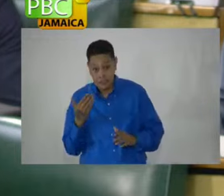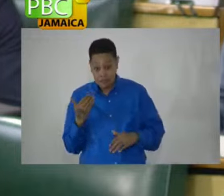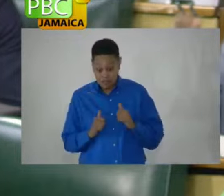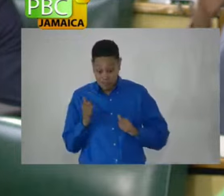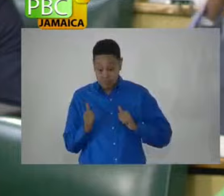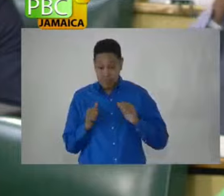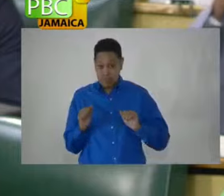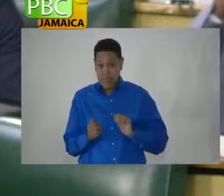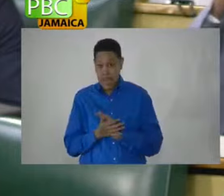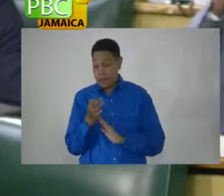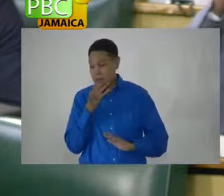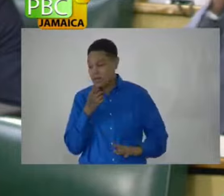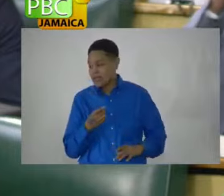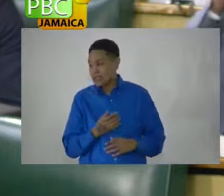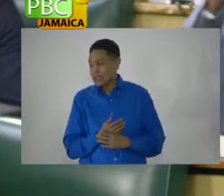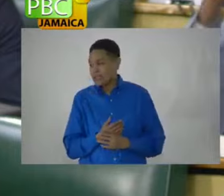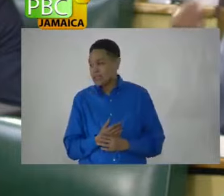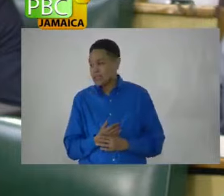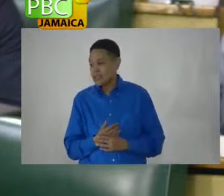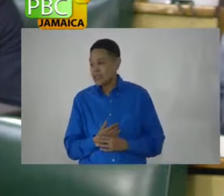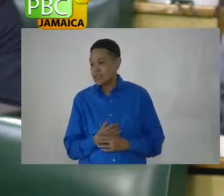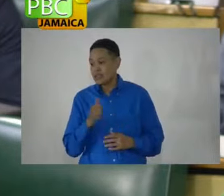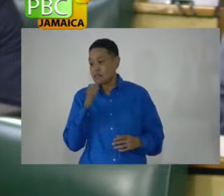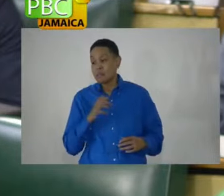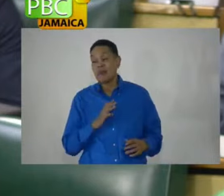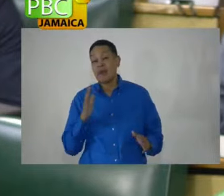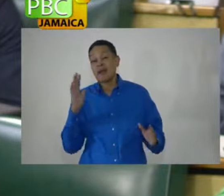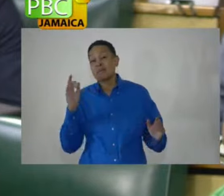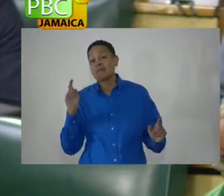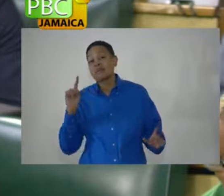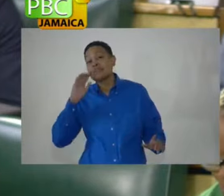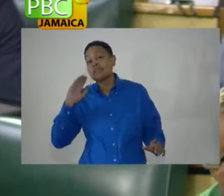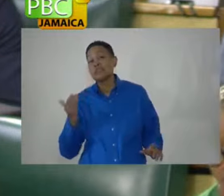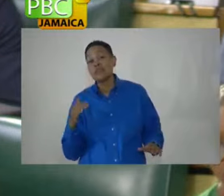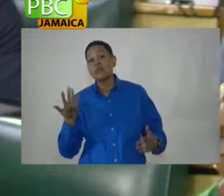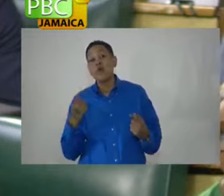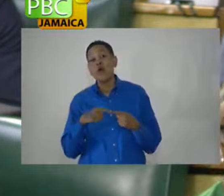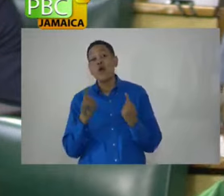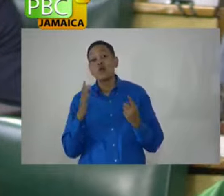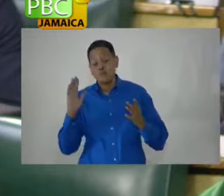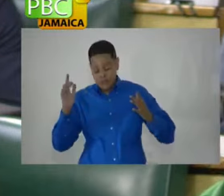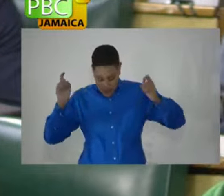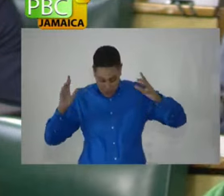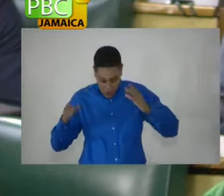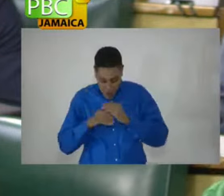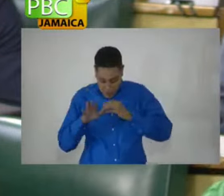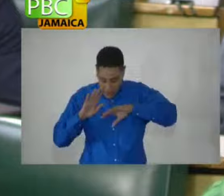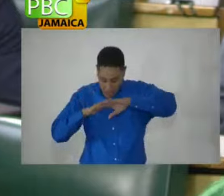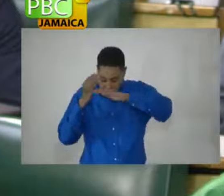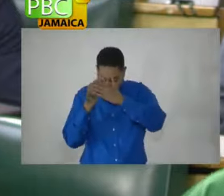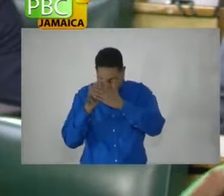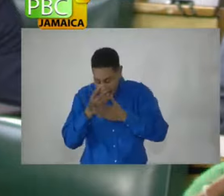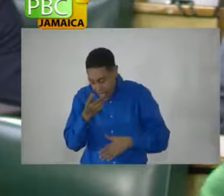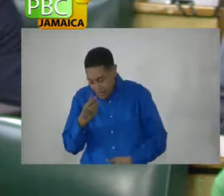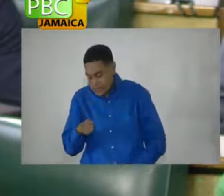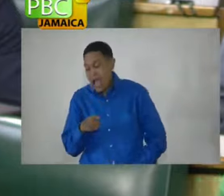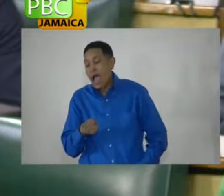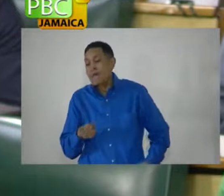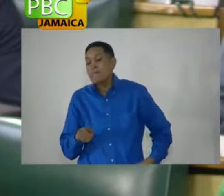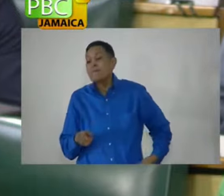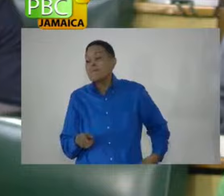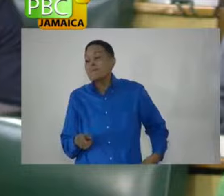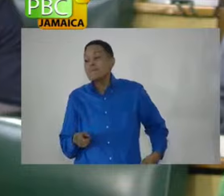Madam Speaker, it appears the opposition spokesman on finance